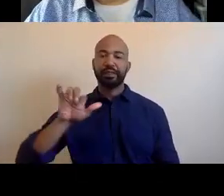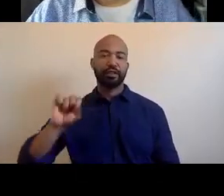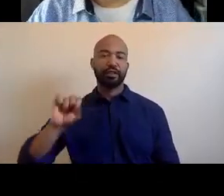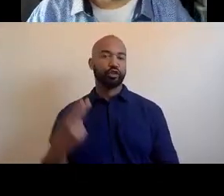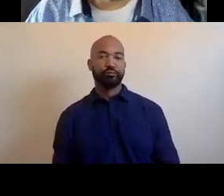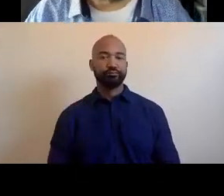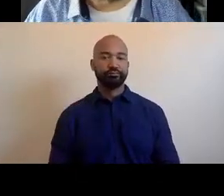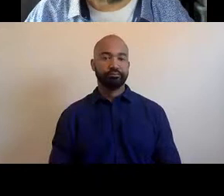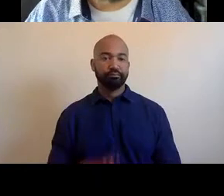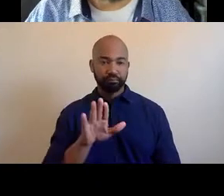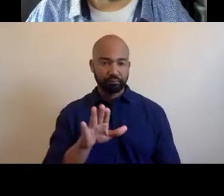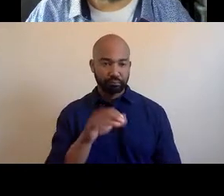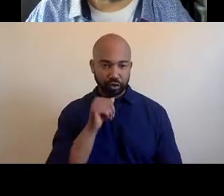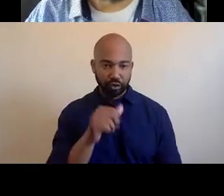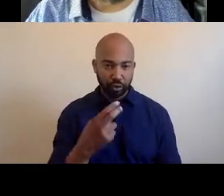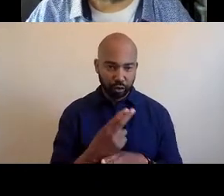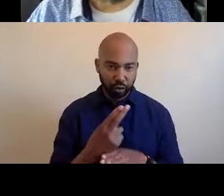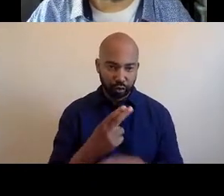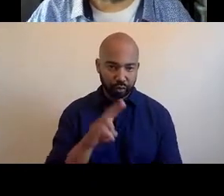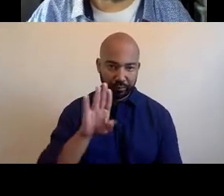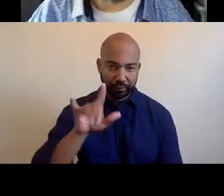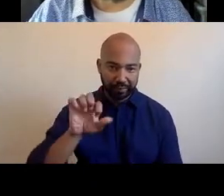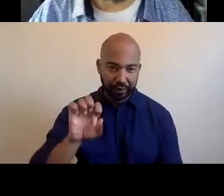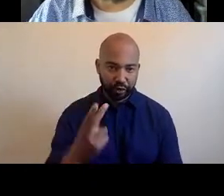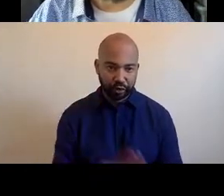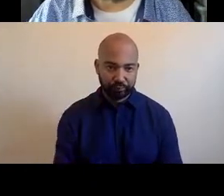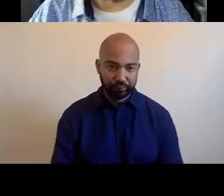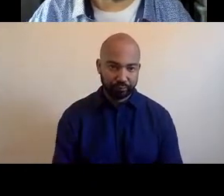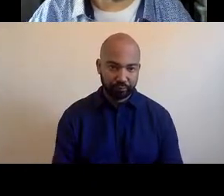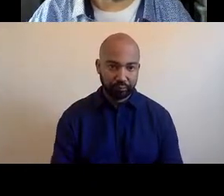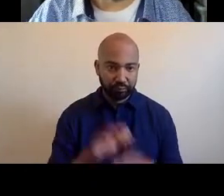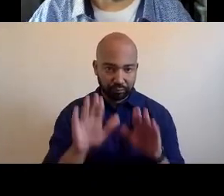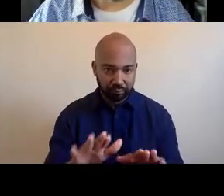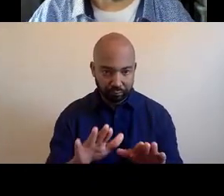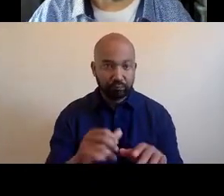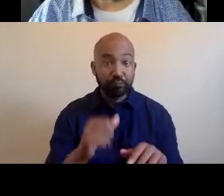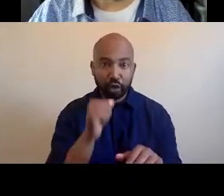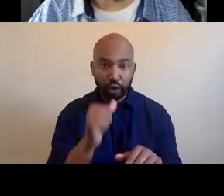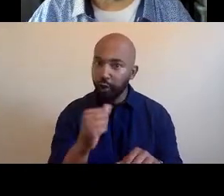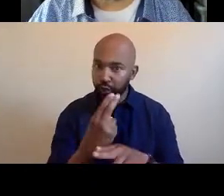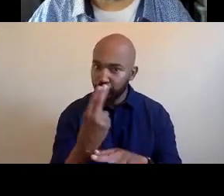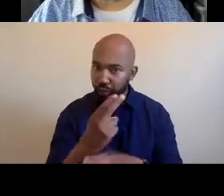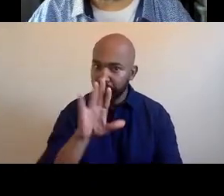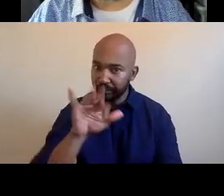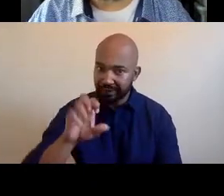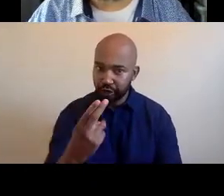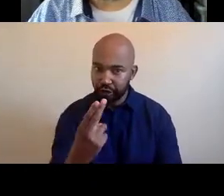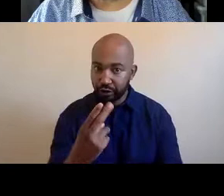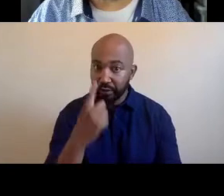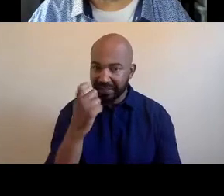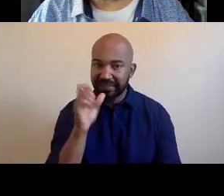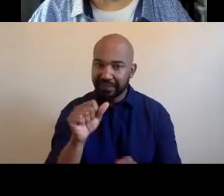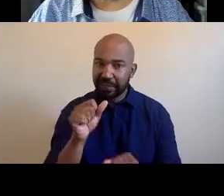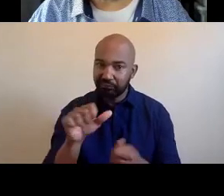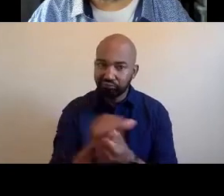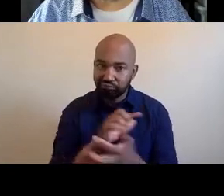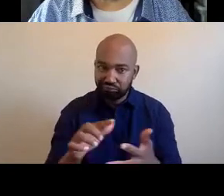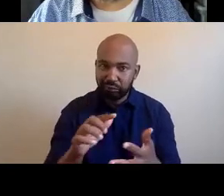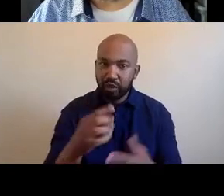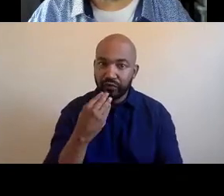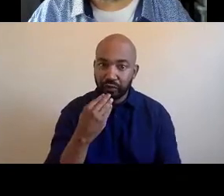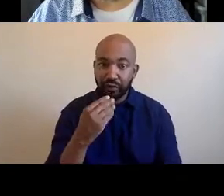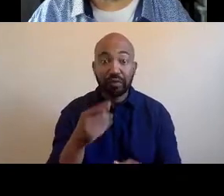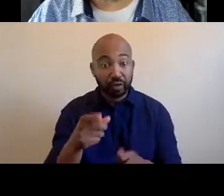use bleach. So that's really caustic to the food, and that can also get you sick as well. So I would just recommend